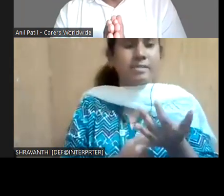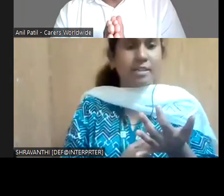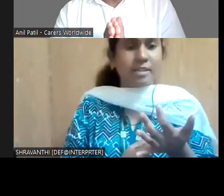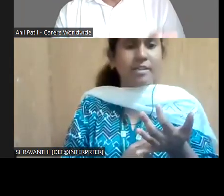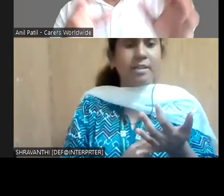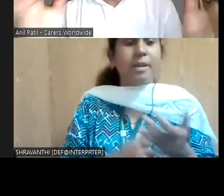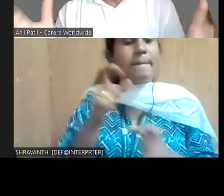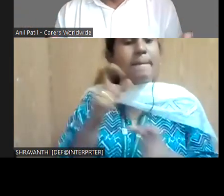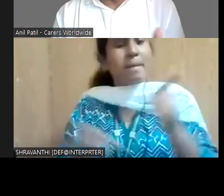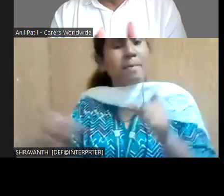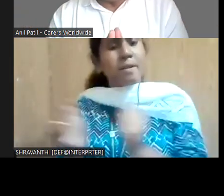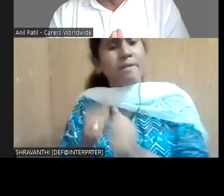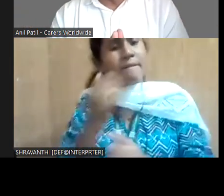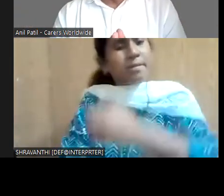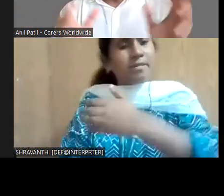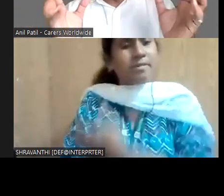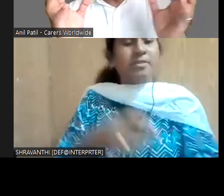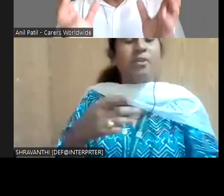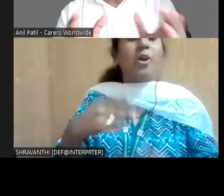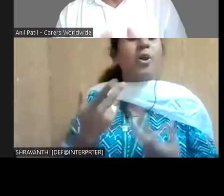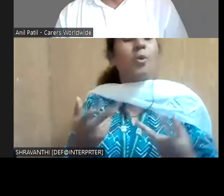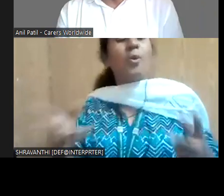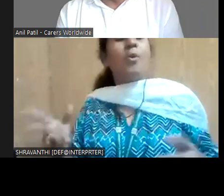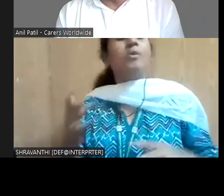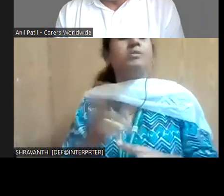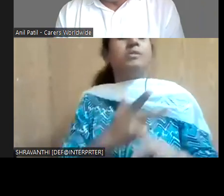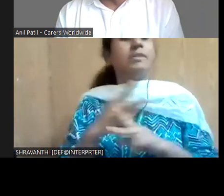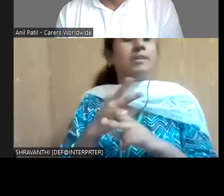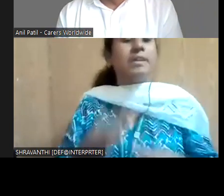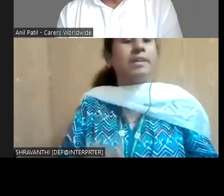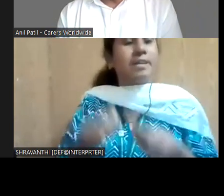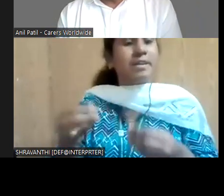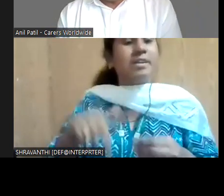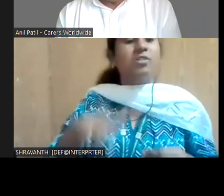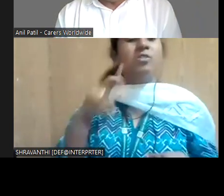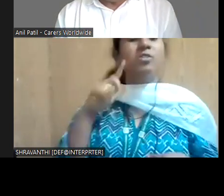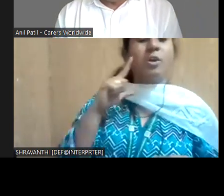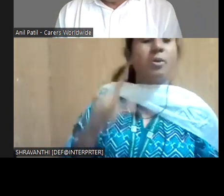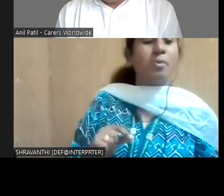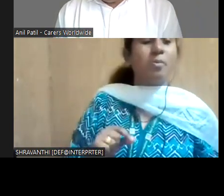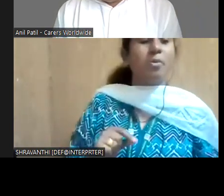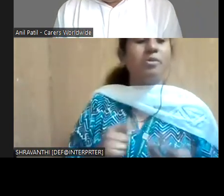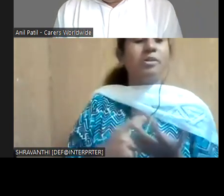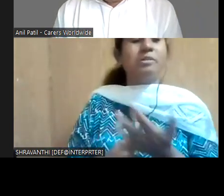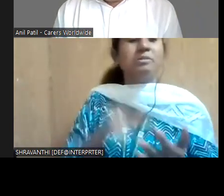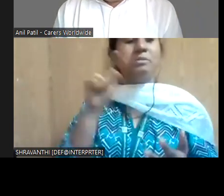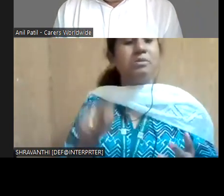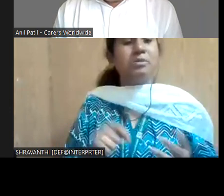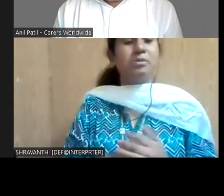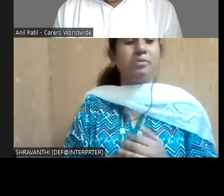with disability, but also their caregivers. It is so important and vital their role is.